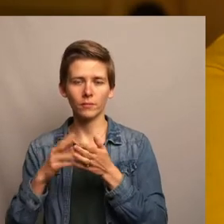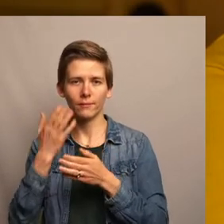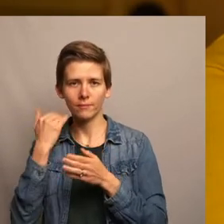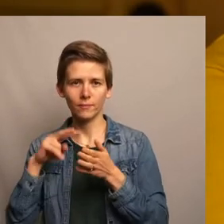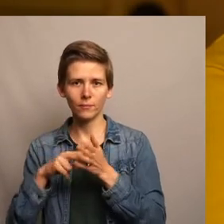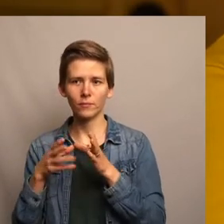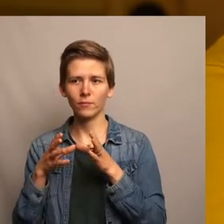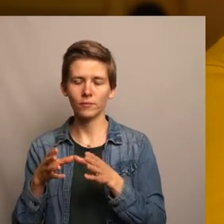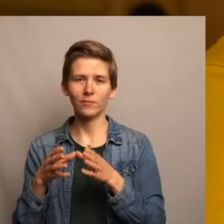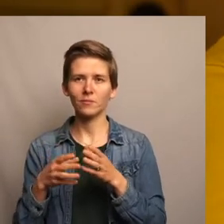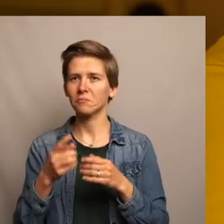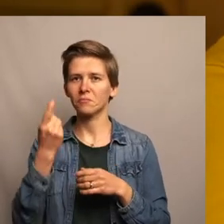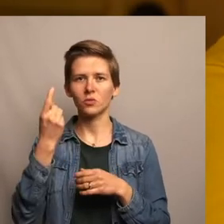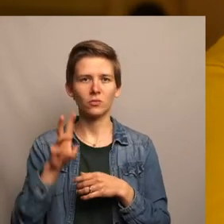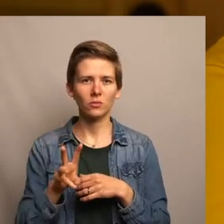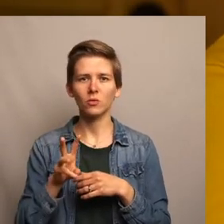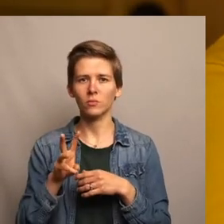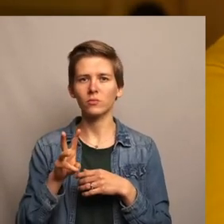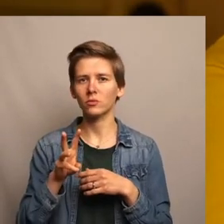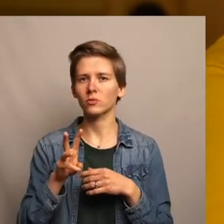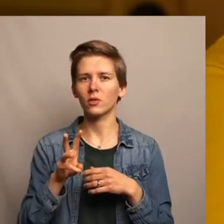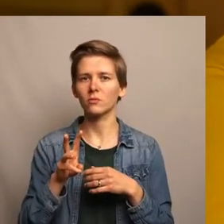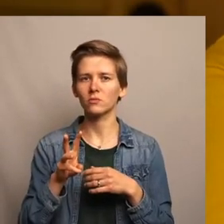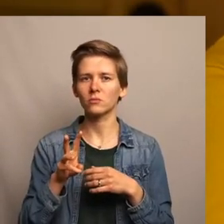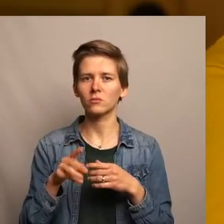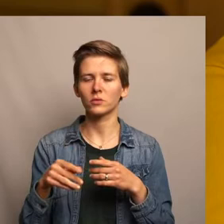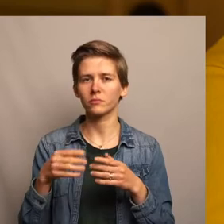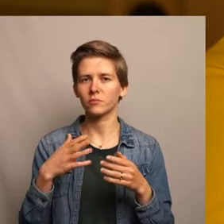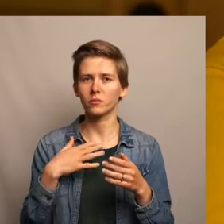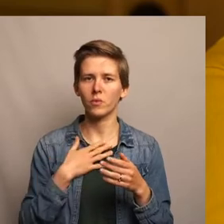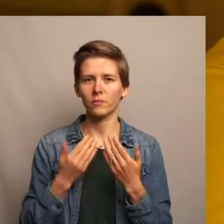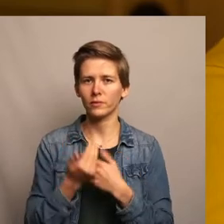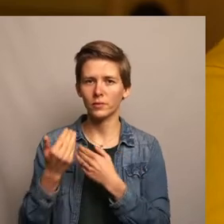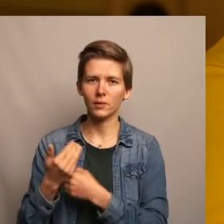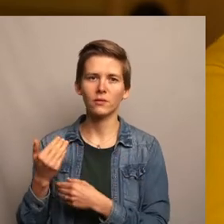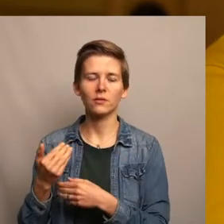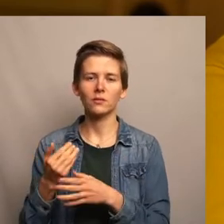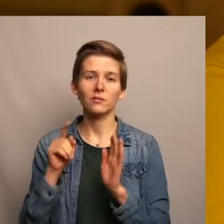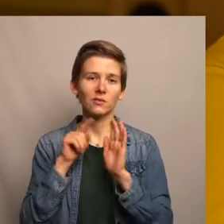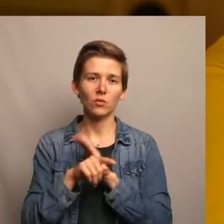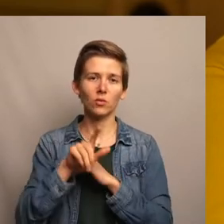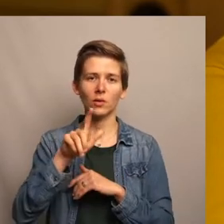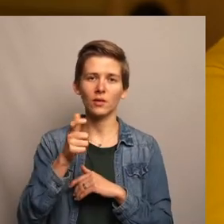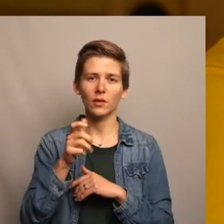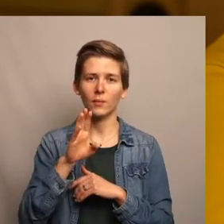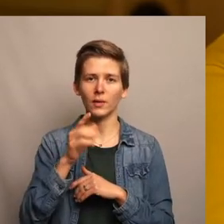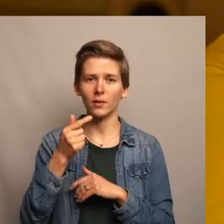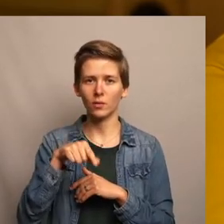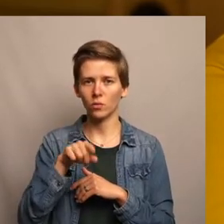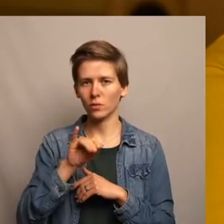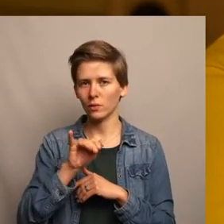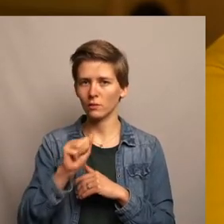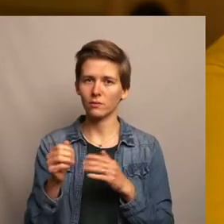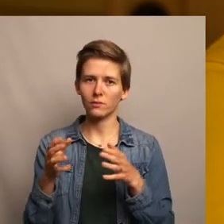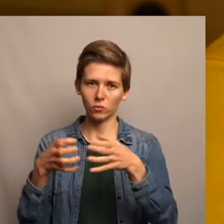my client are people belong to sexual and gender minority from different communities and different background. So this is like my work